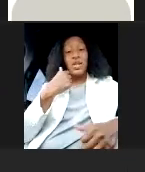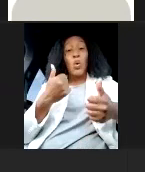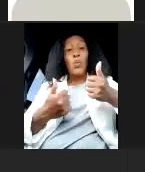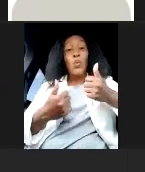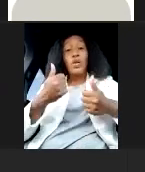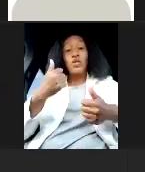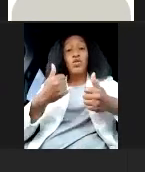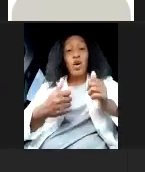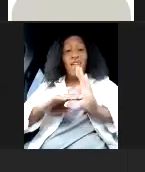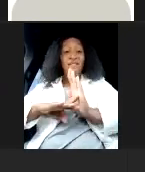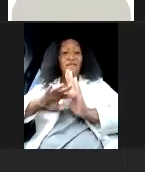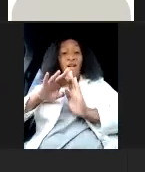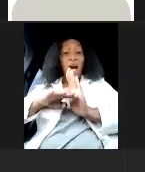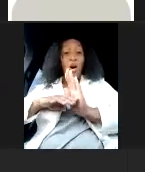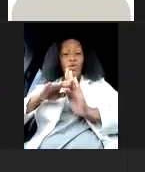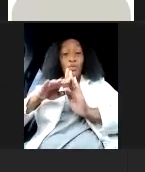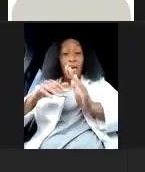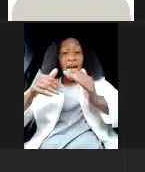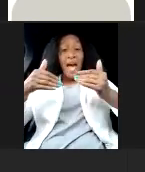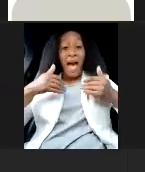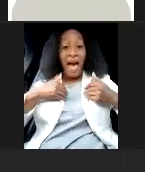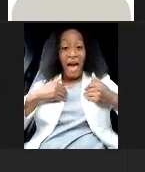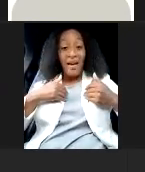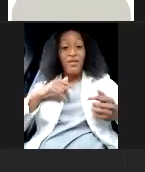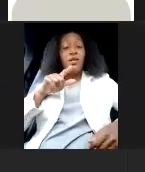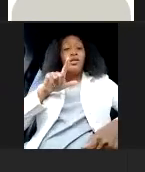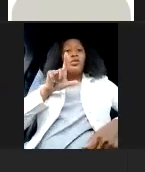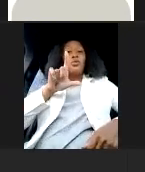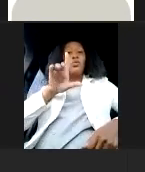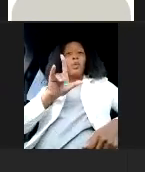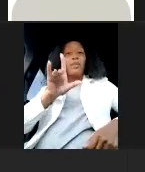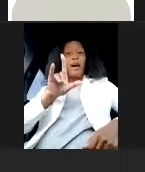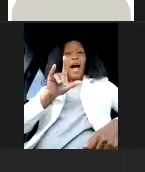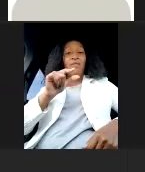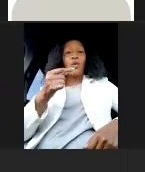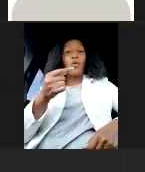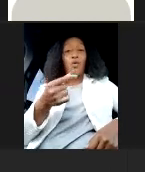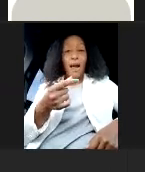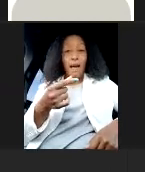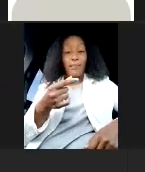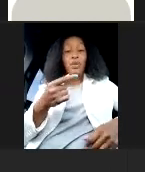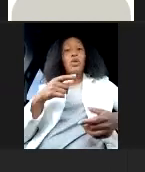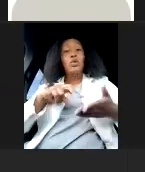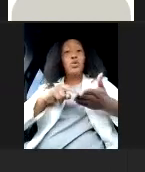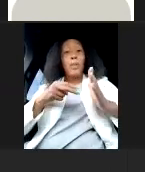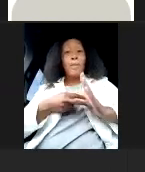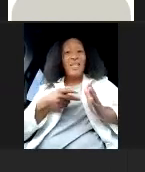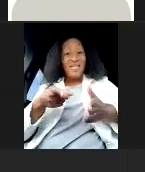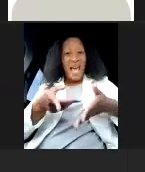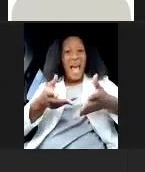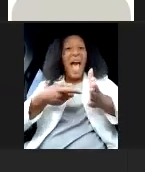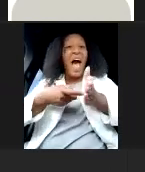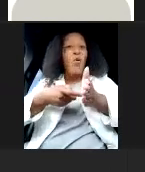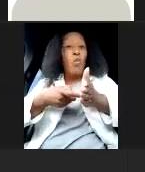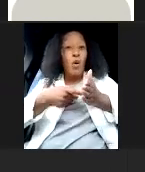Well, they're asking you for volume. So you cover up volume in the pyramid, and that tells you what? You take mass